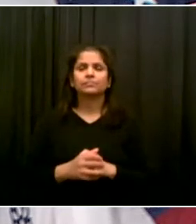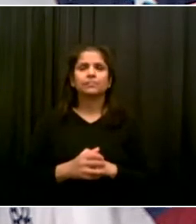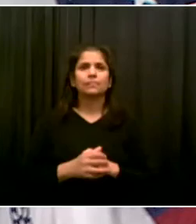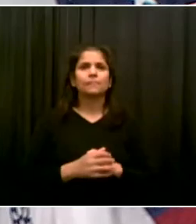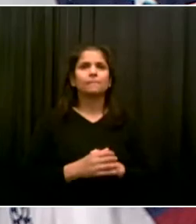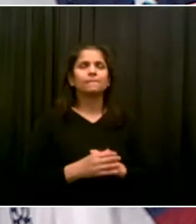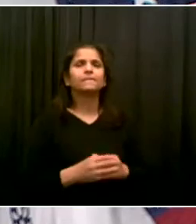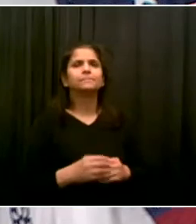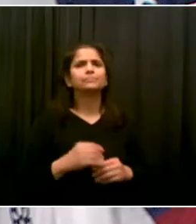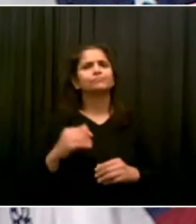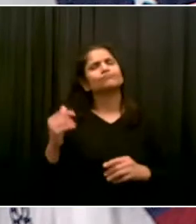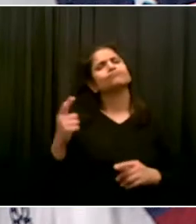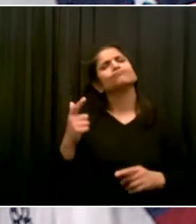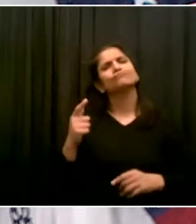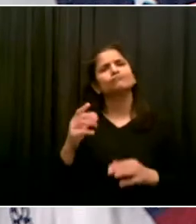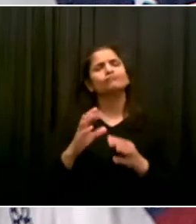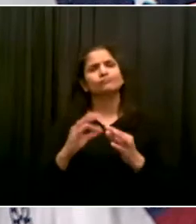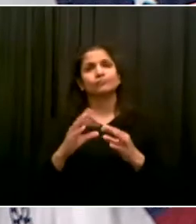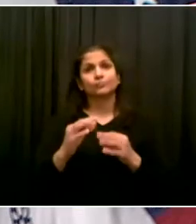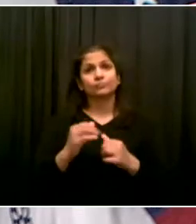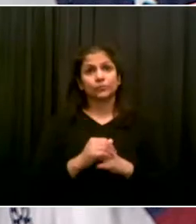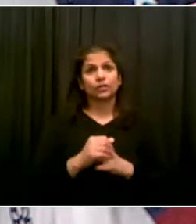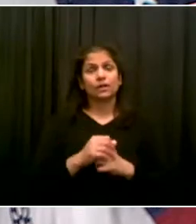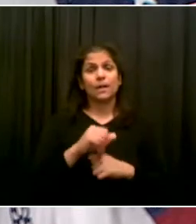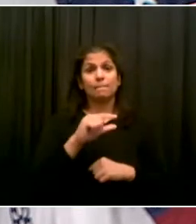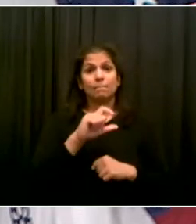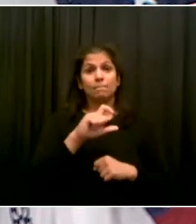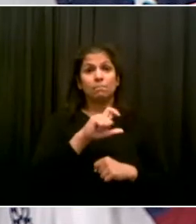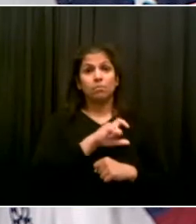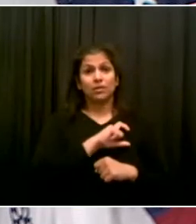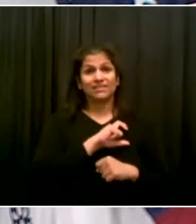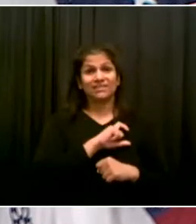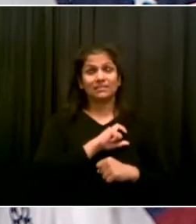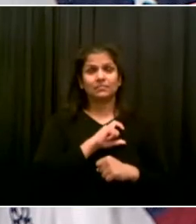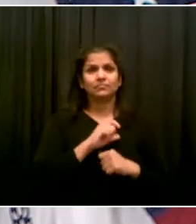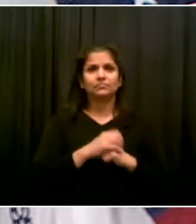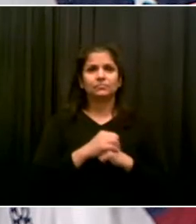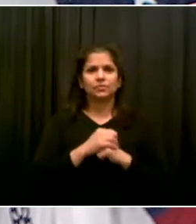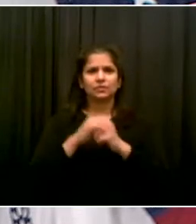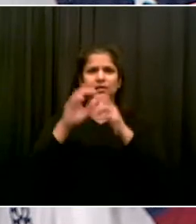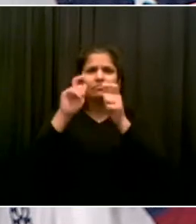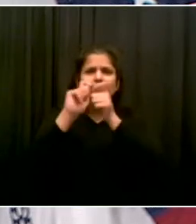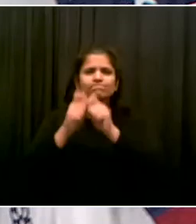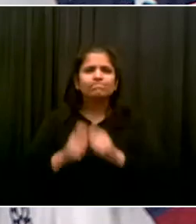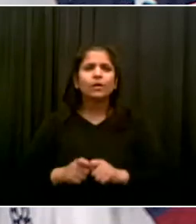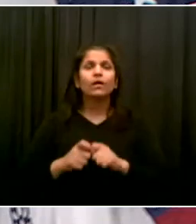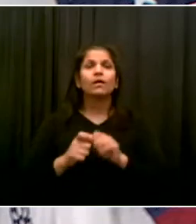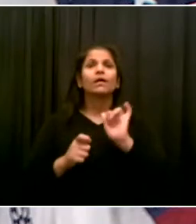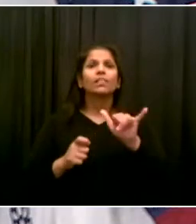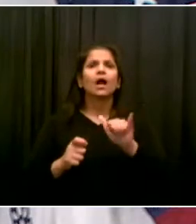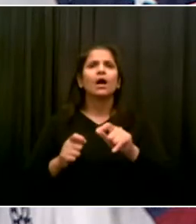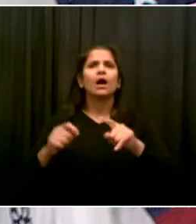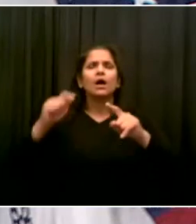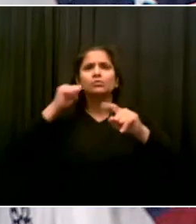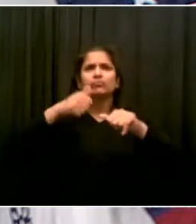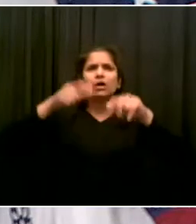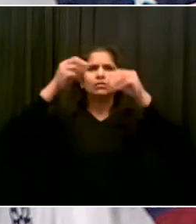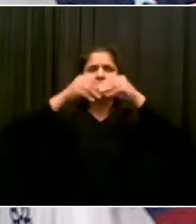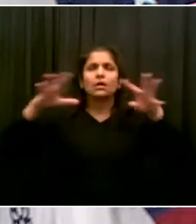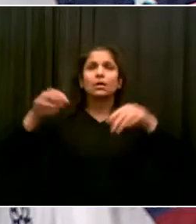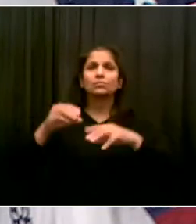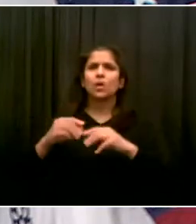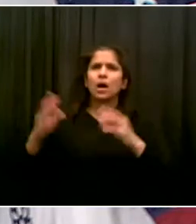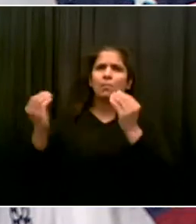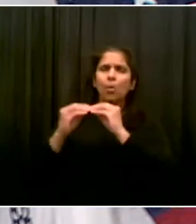police initiatives and diversity hiring, as we have been for past week. How do you address people who feel